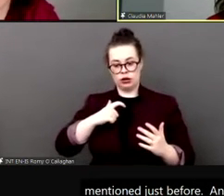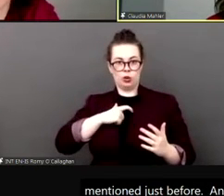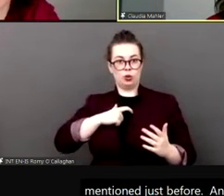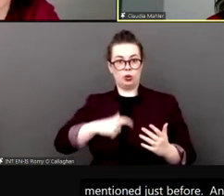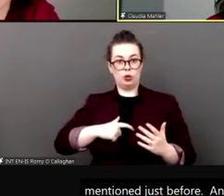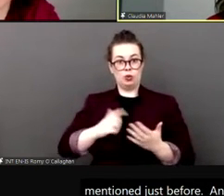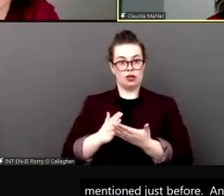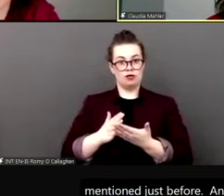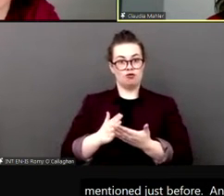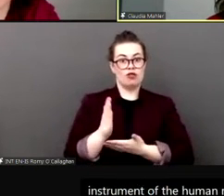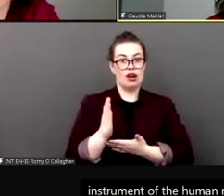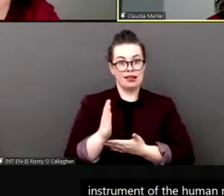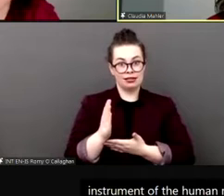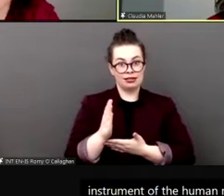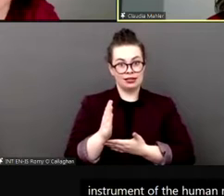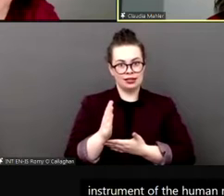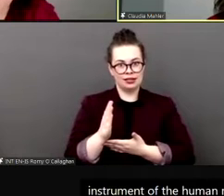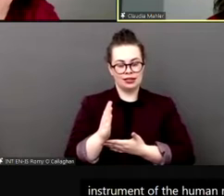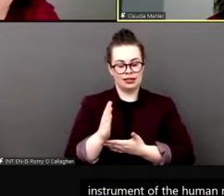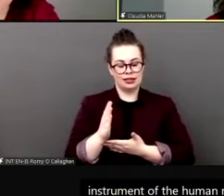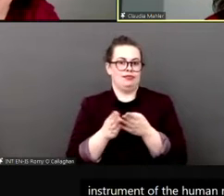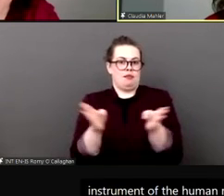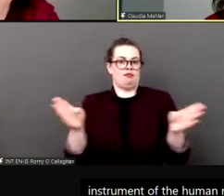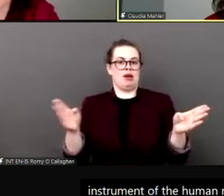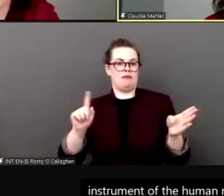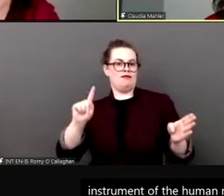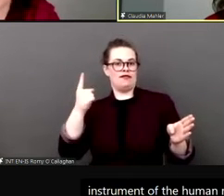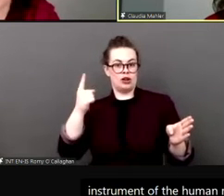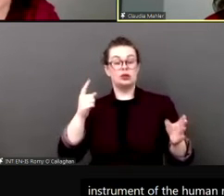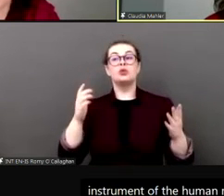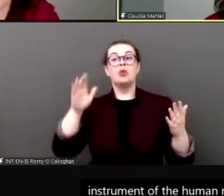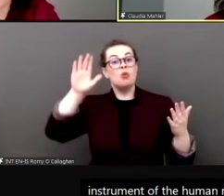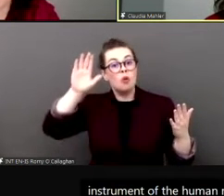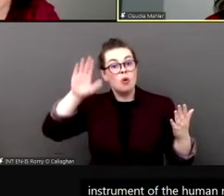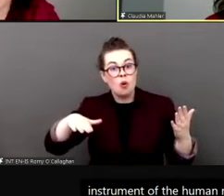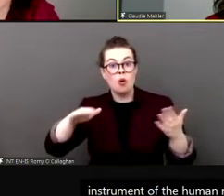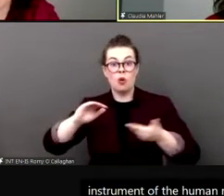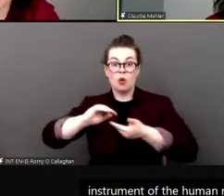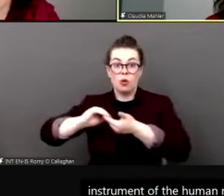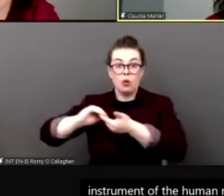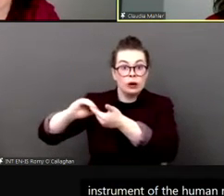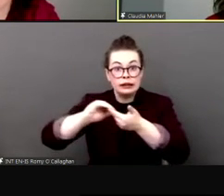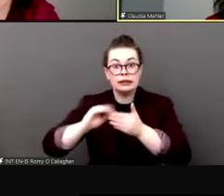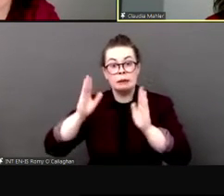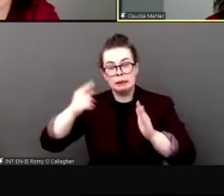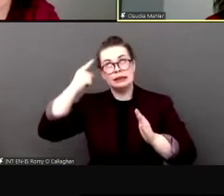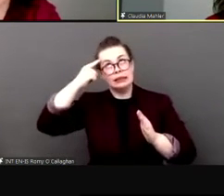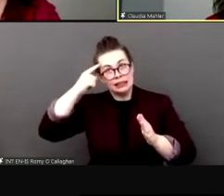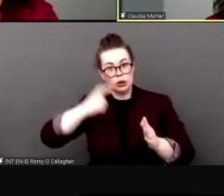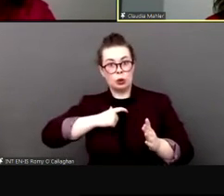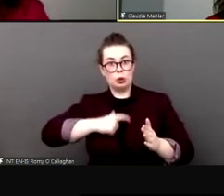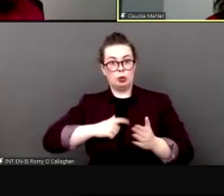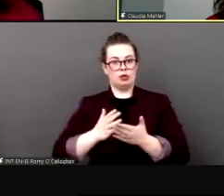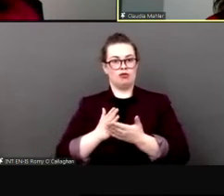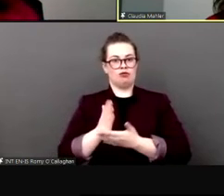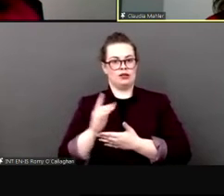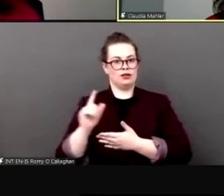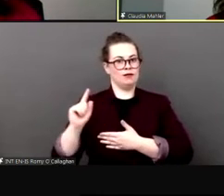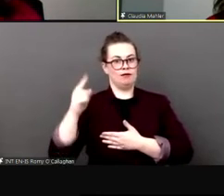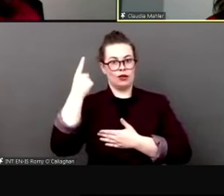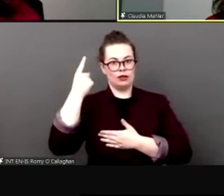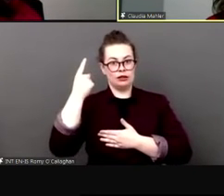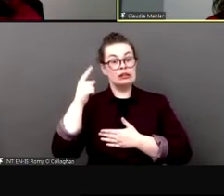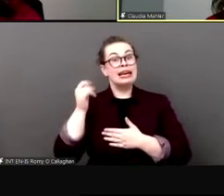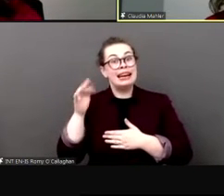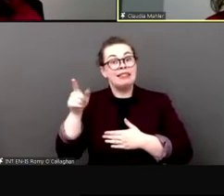the highest protection and give us a real basis to further engage and spell out